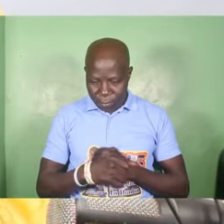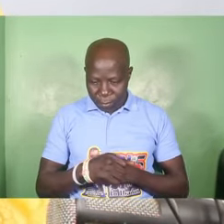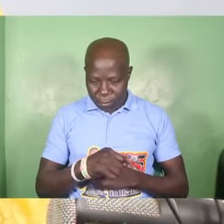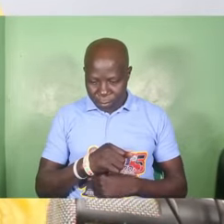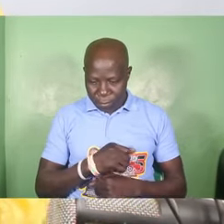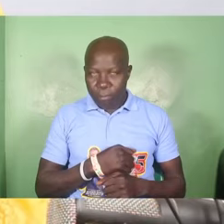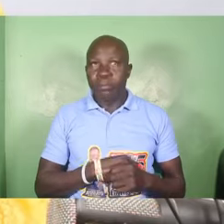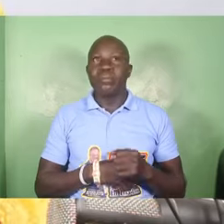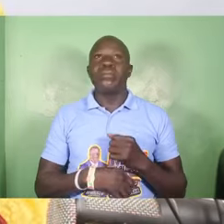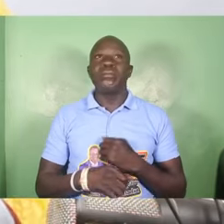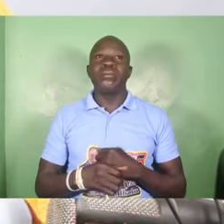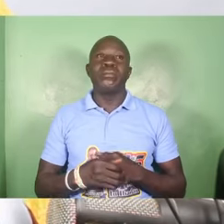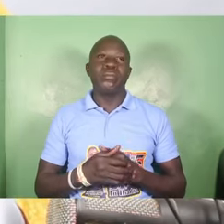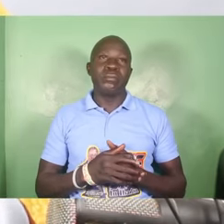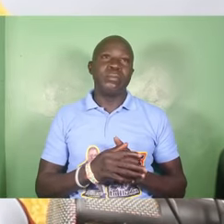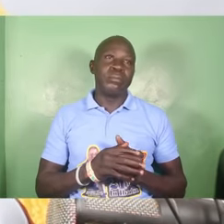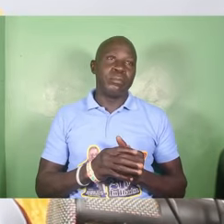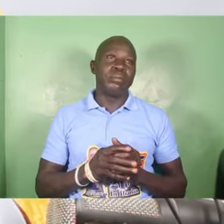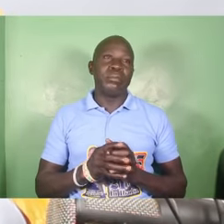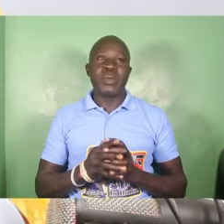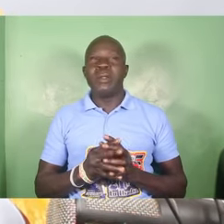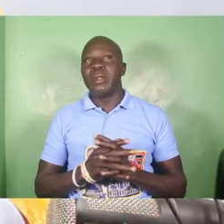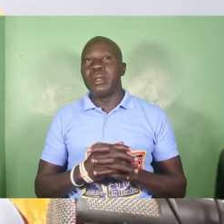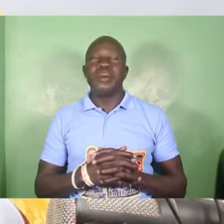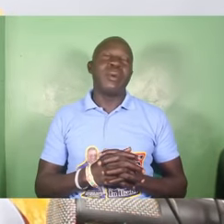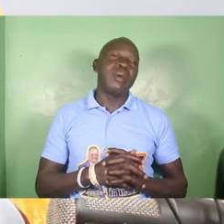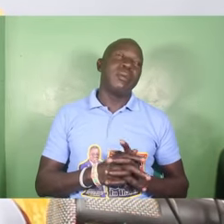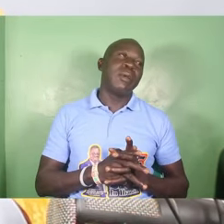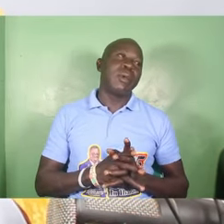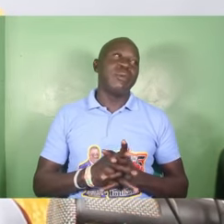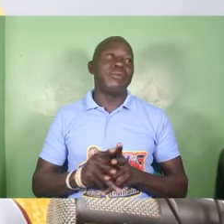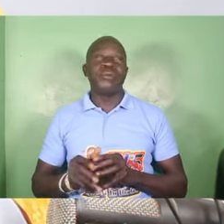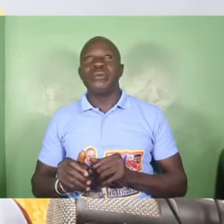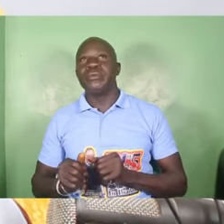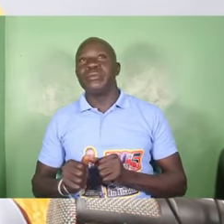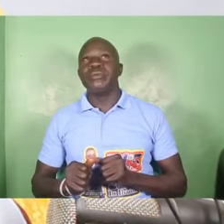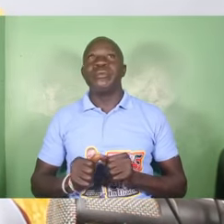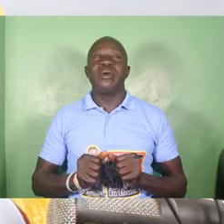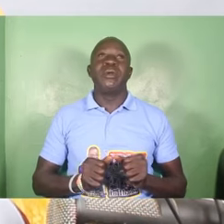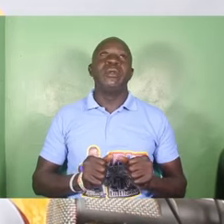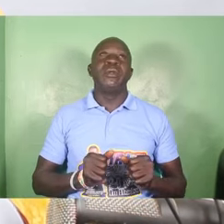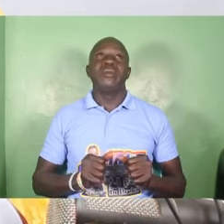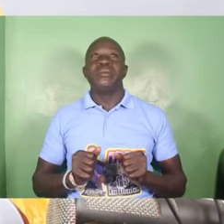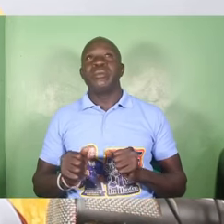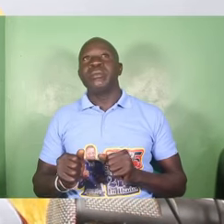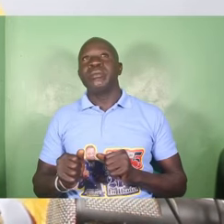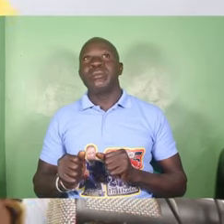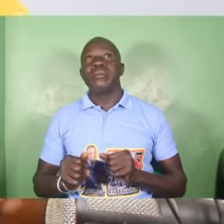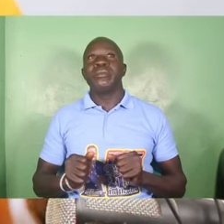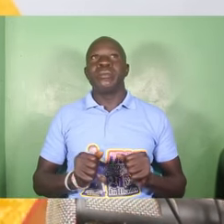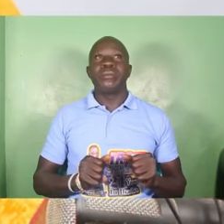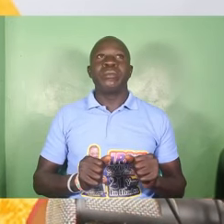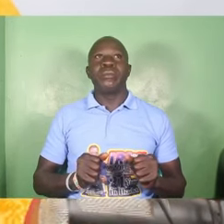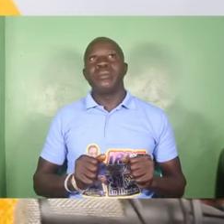Glory just on la yo la wole fun o ki o